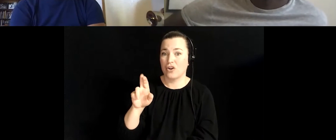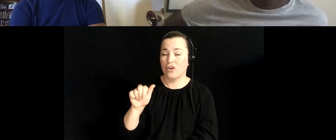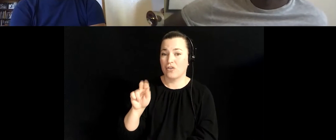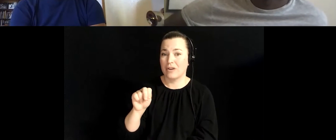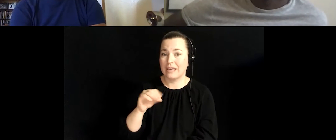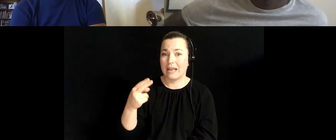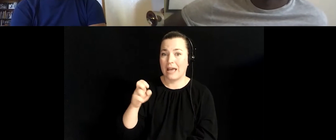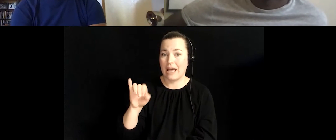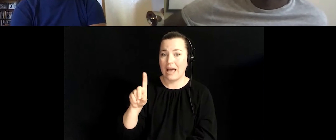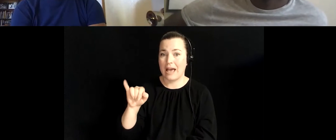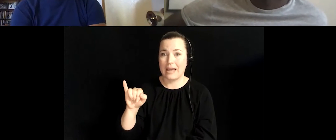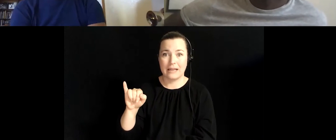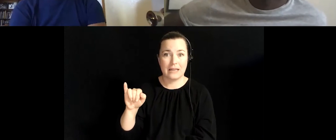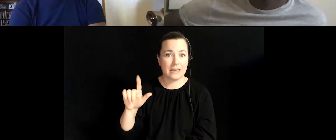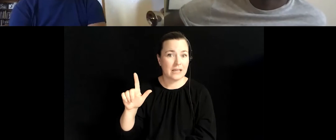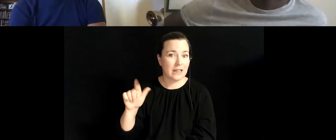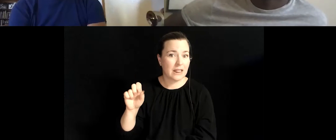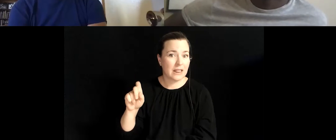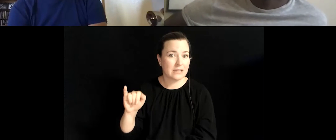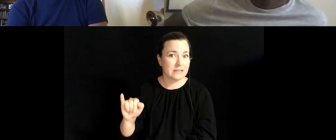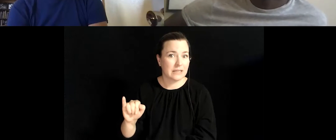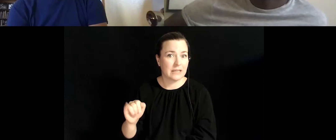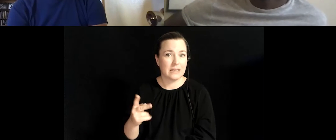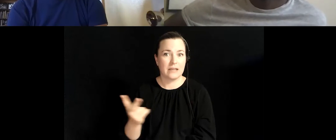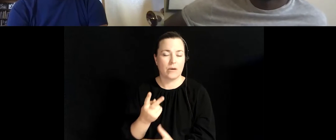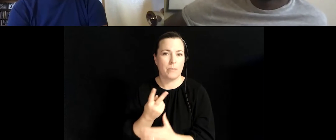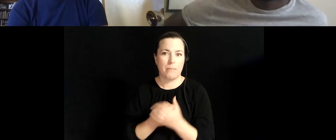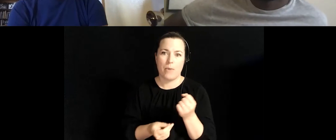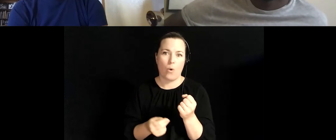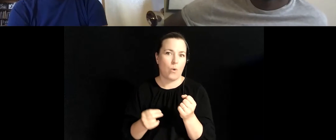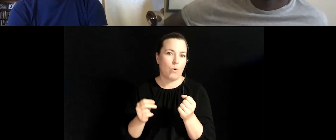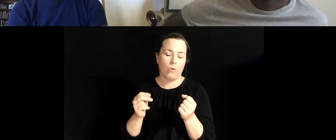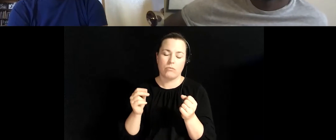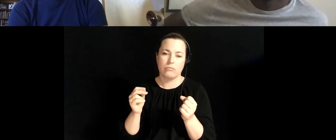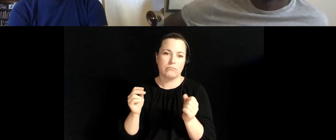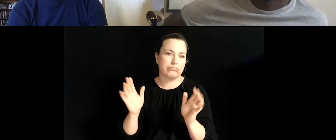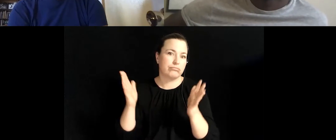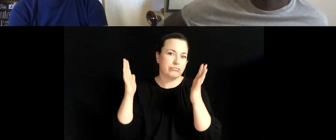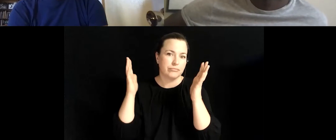both, you know, very lauded modern dancers,